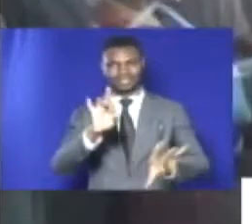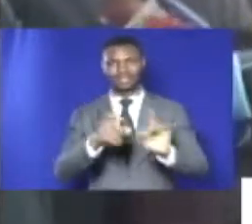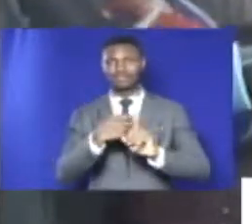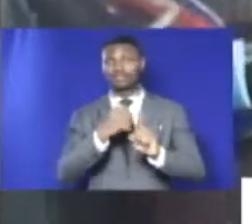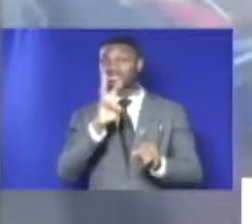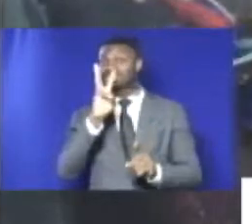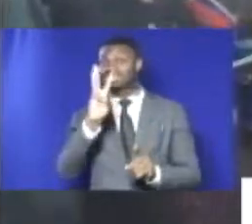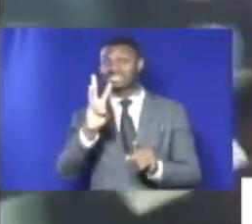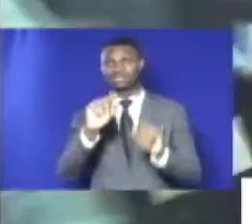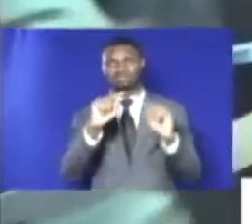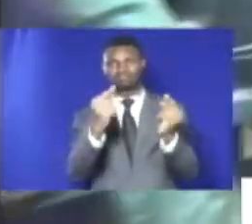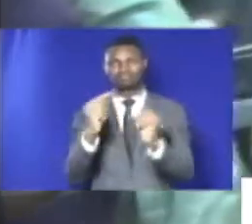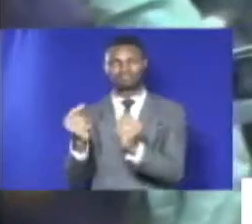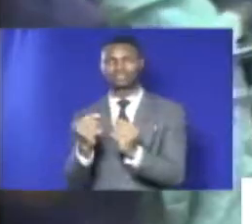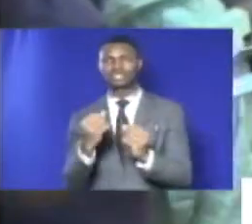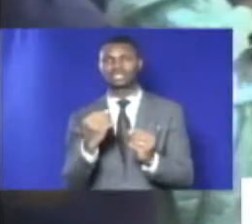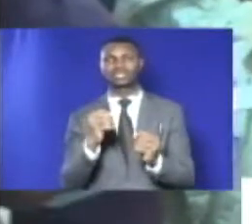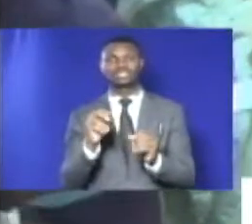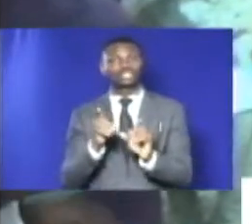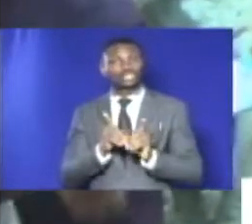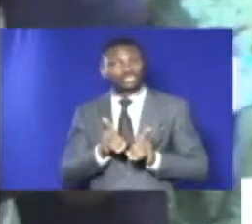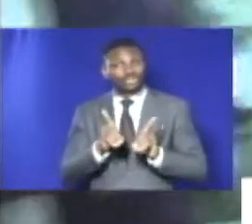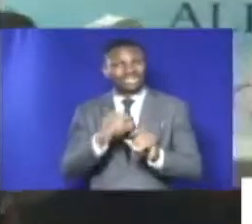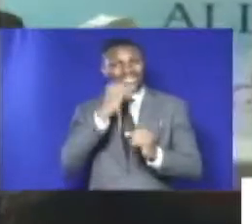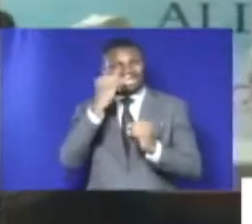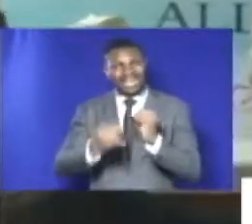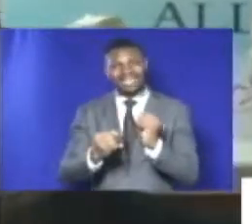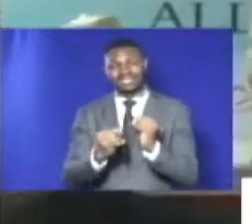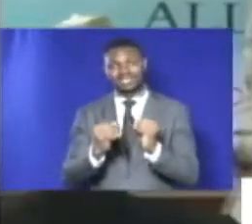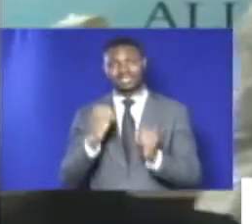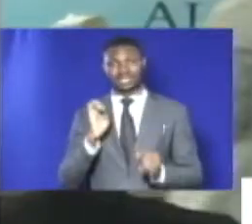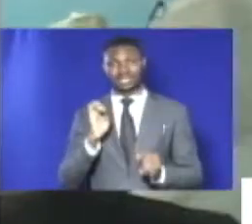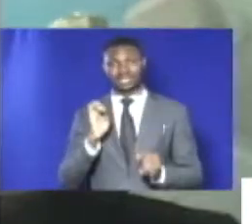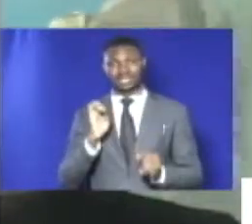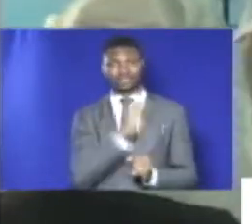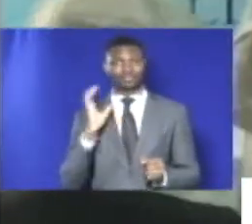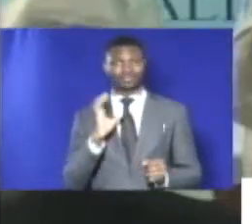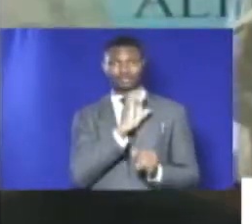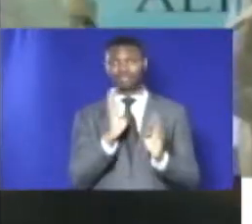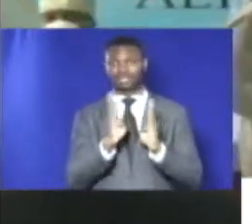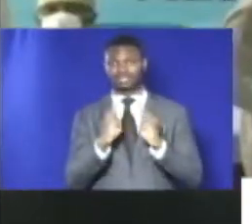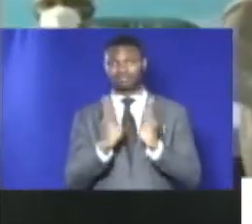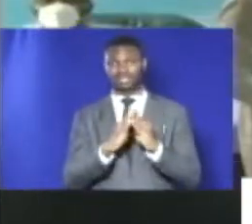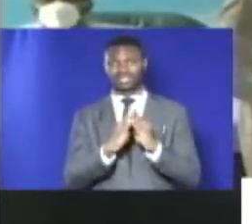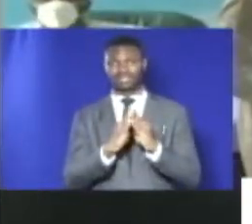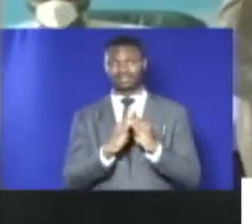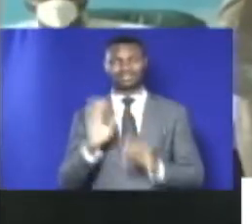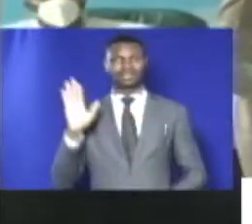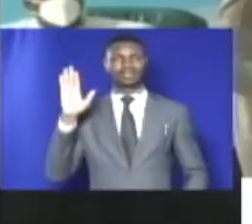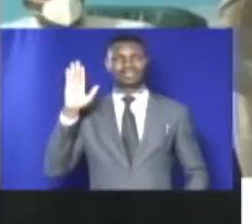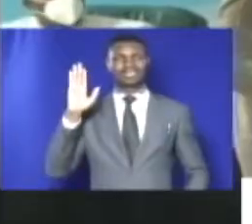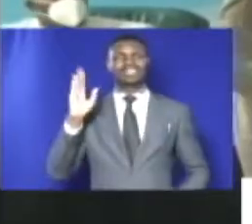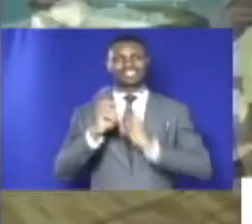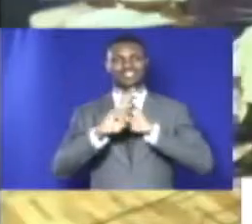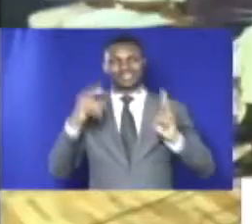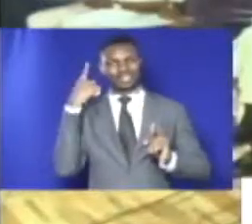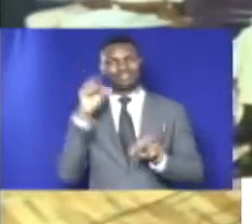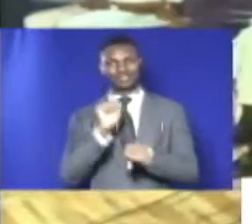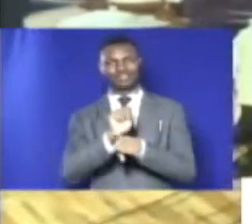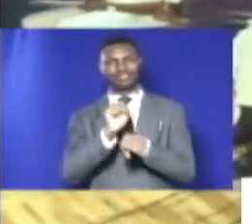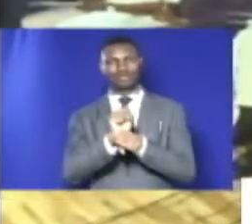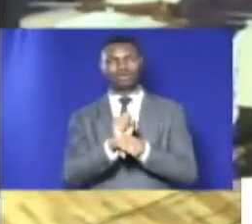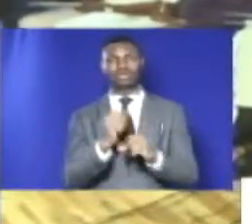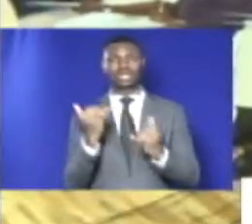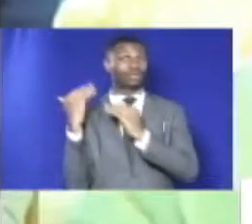zones during the last National Executive Committee meeting taking oath of office. They are expected to provide a